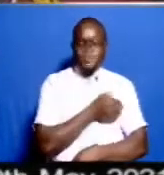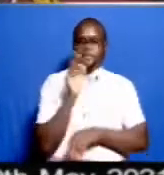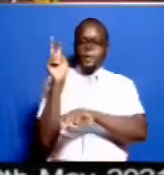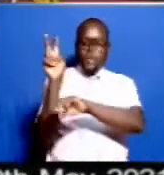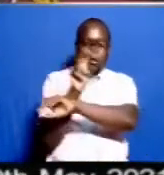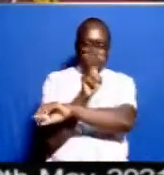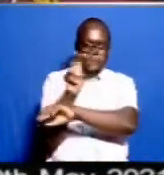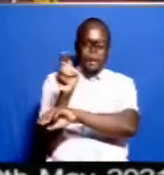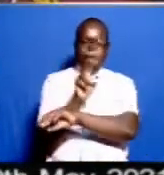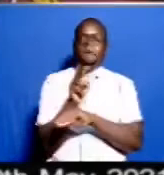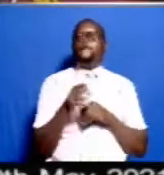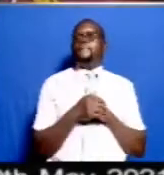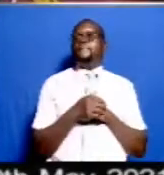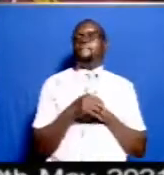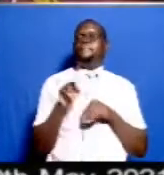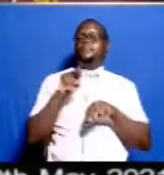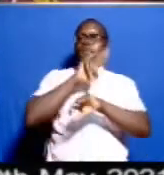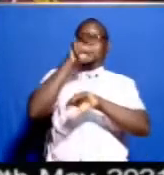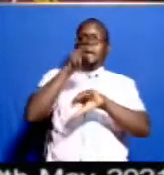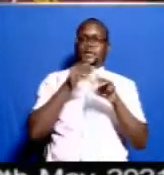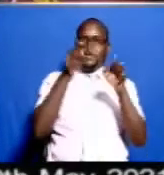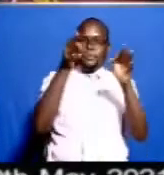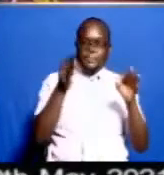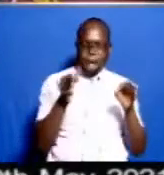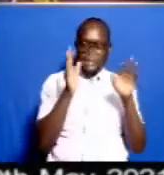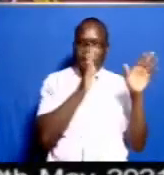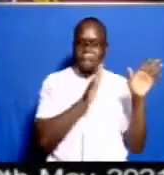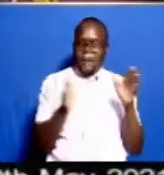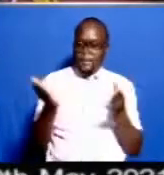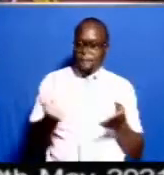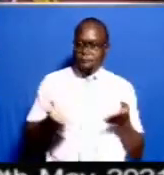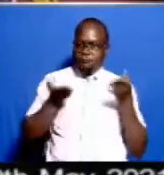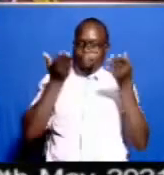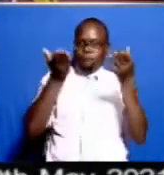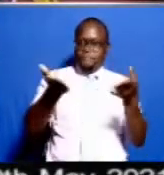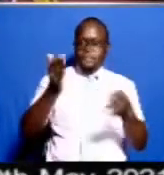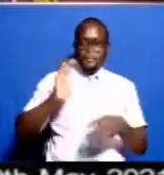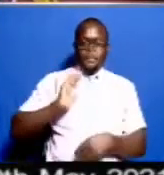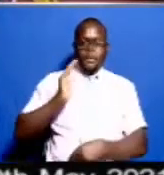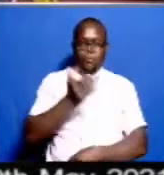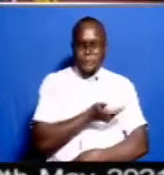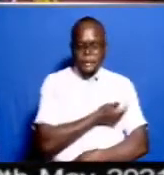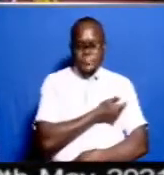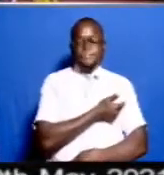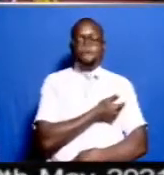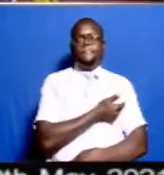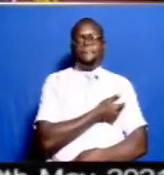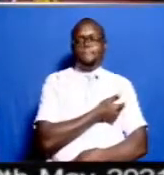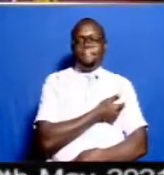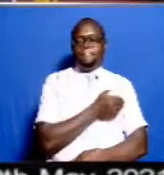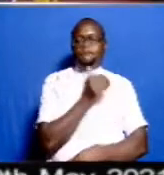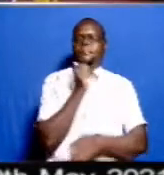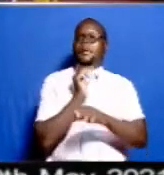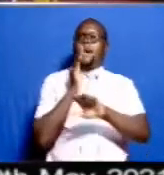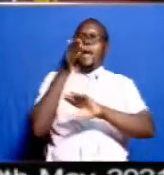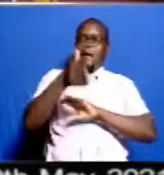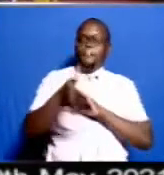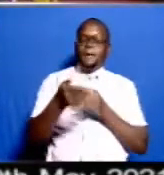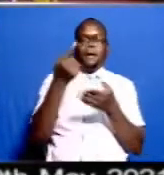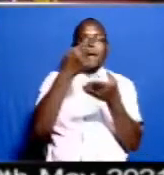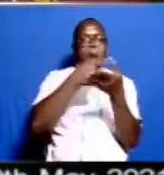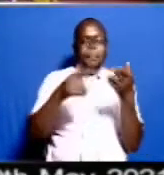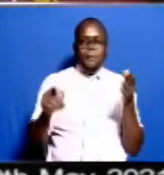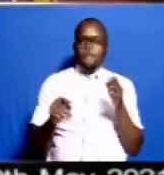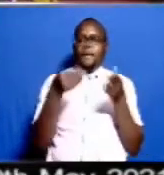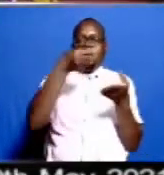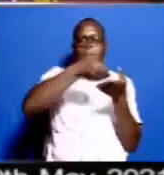observed that the National Treasury and Planning submitted before the committee, and that after the enactment of the Finance Act